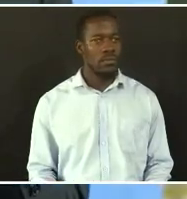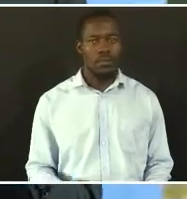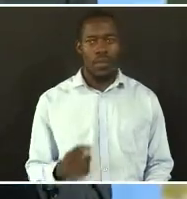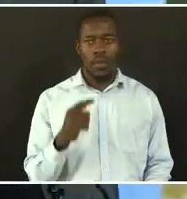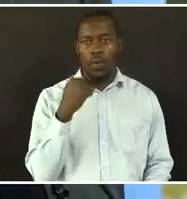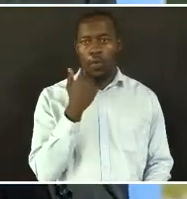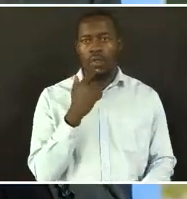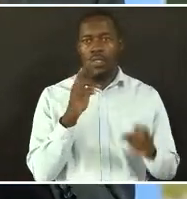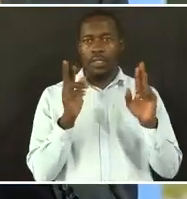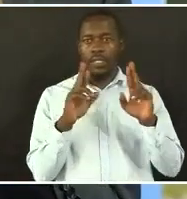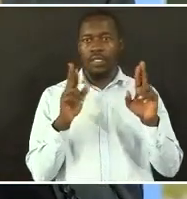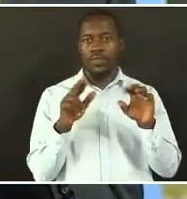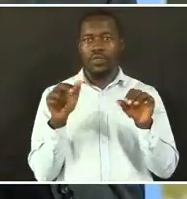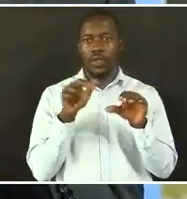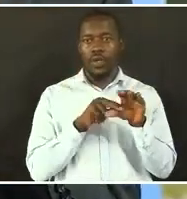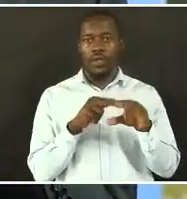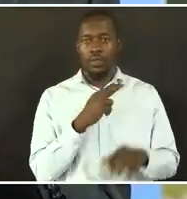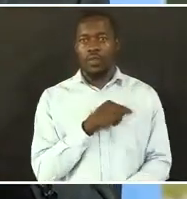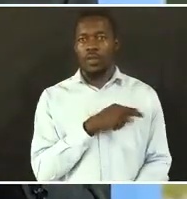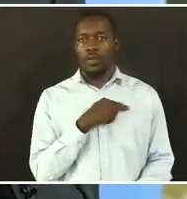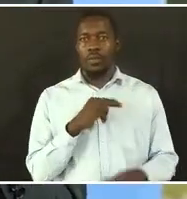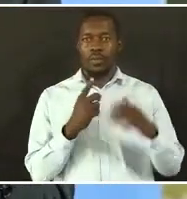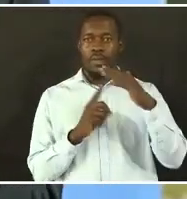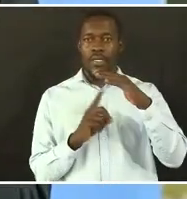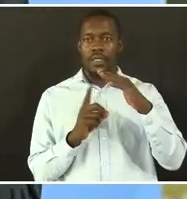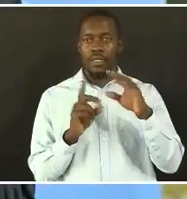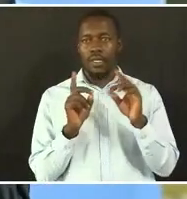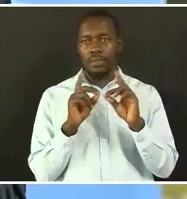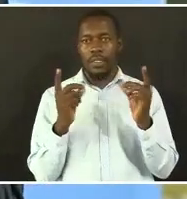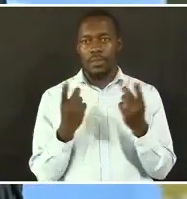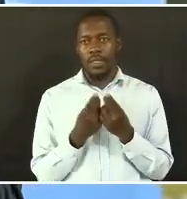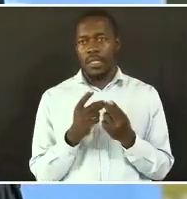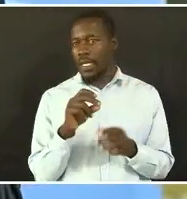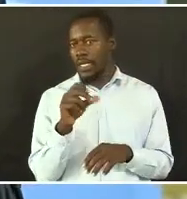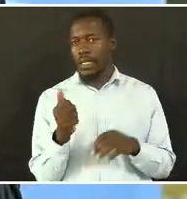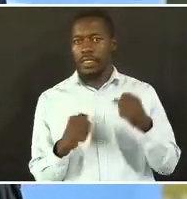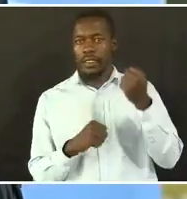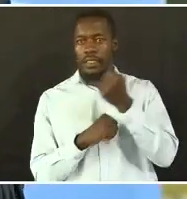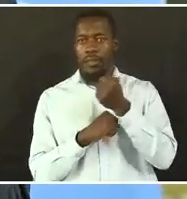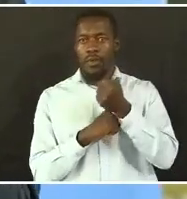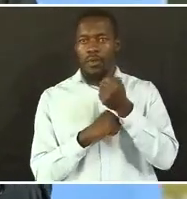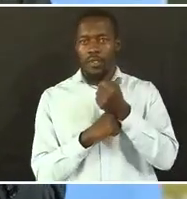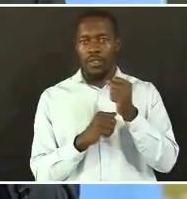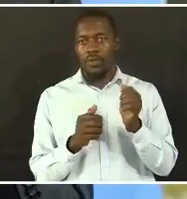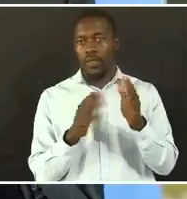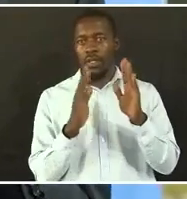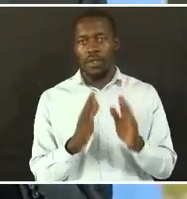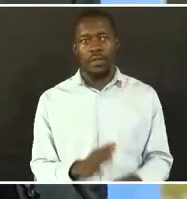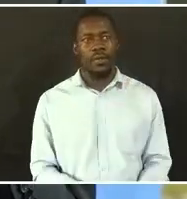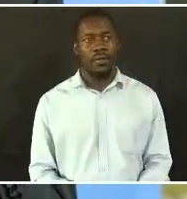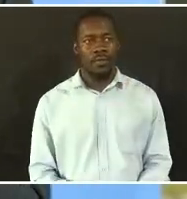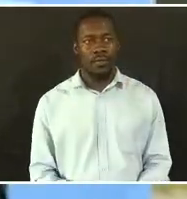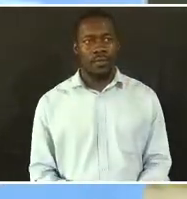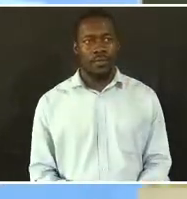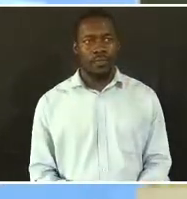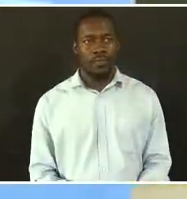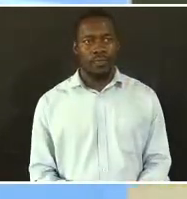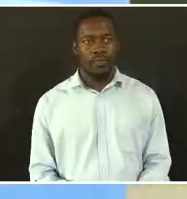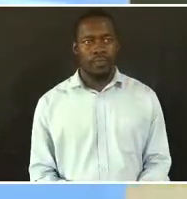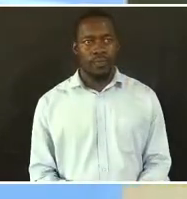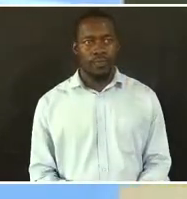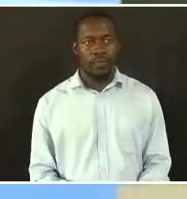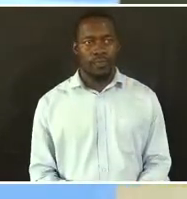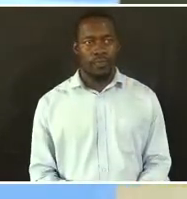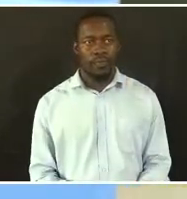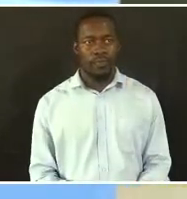hospital ministries department in any facet of supporting the ministry? Any person you just want to support the